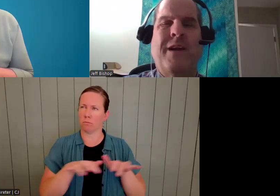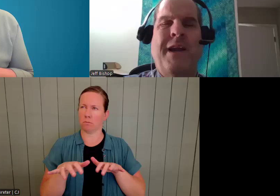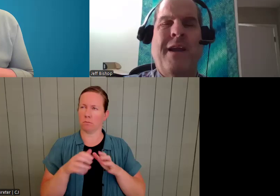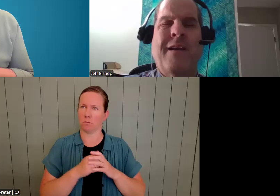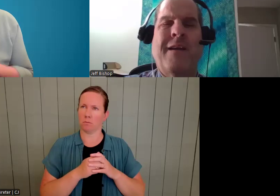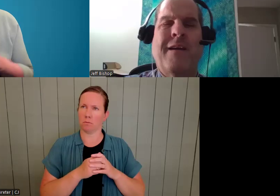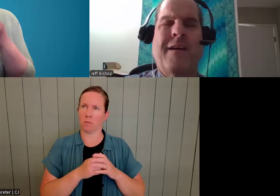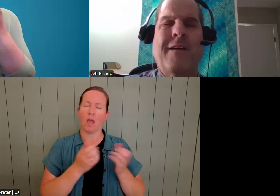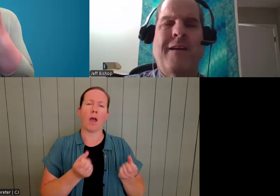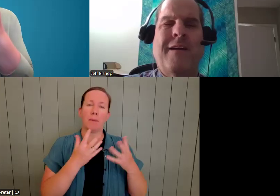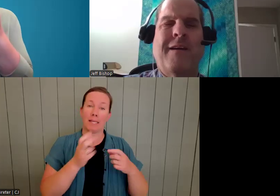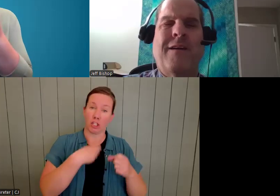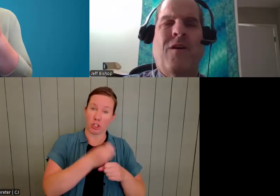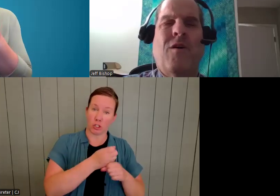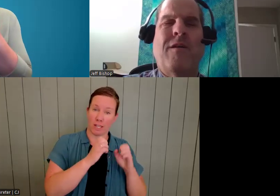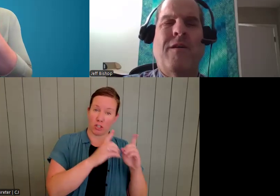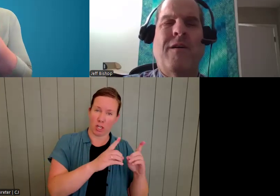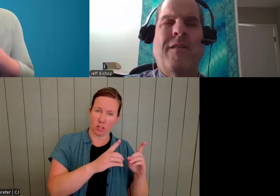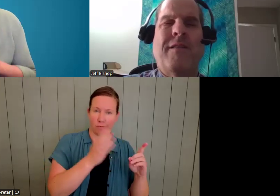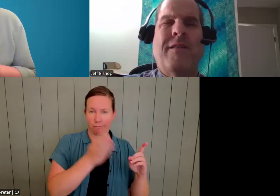or training